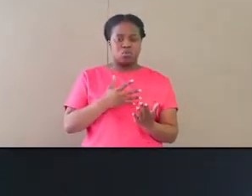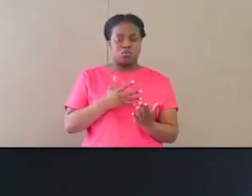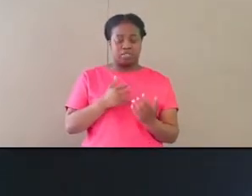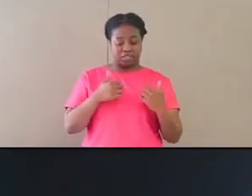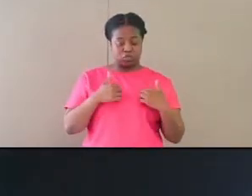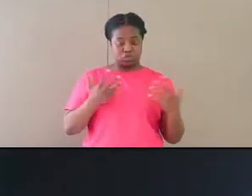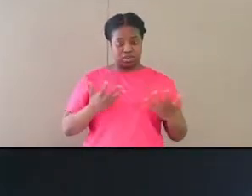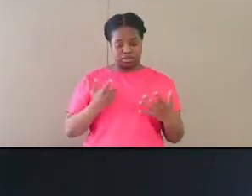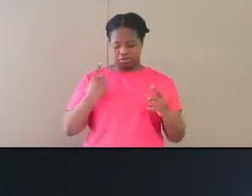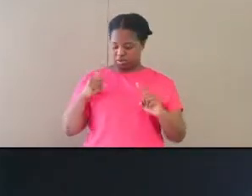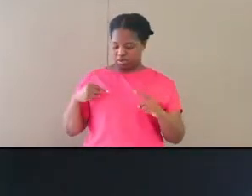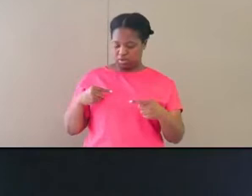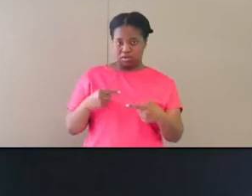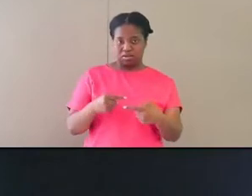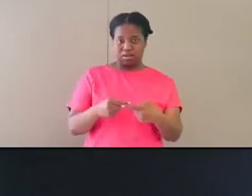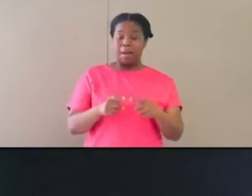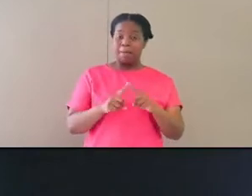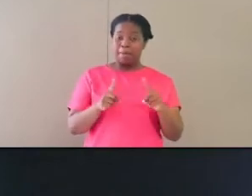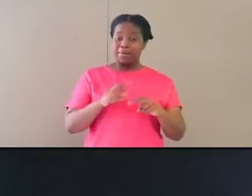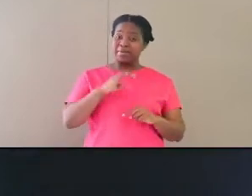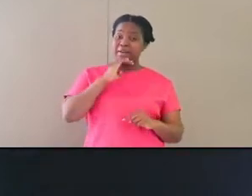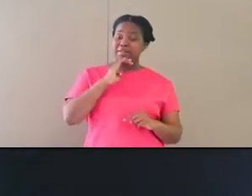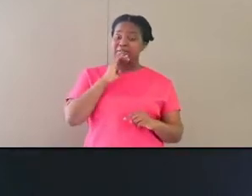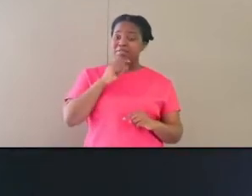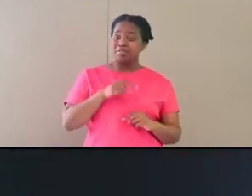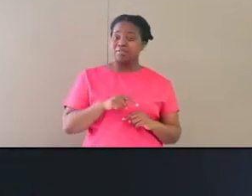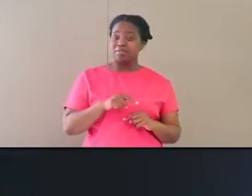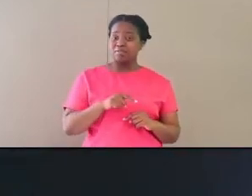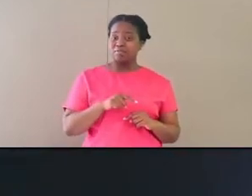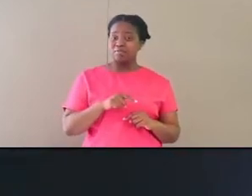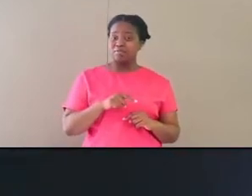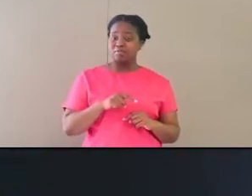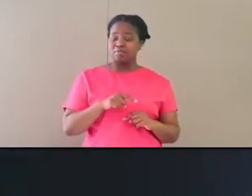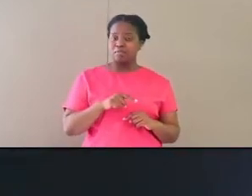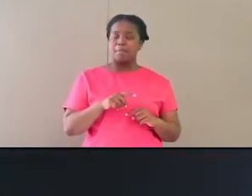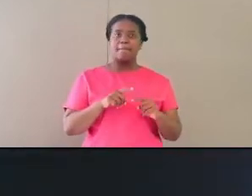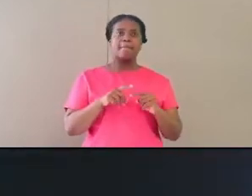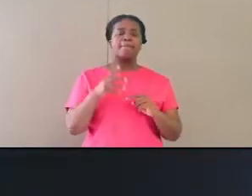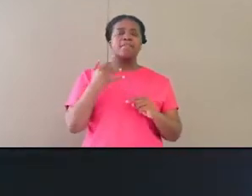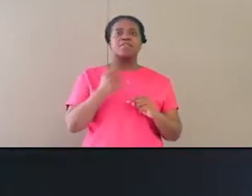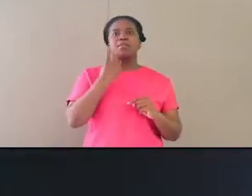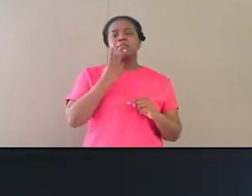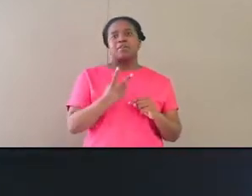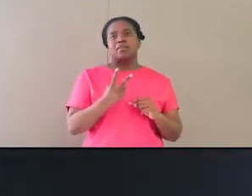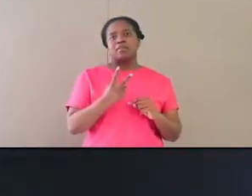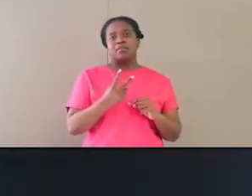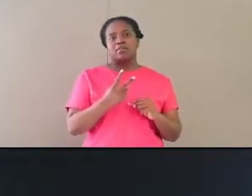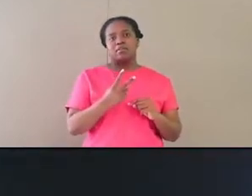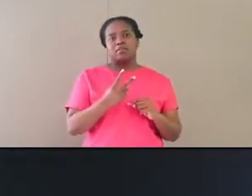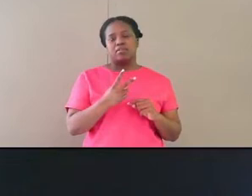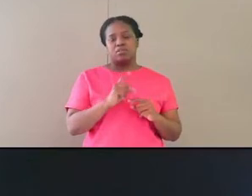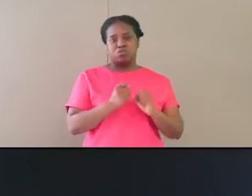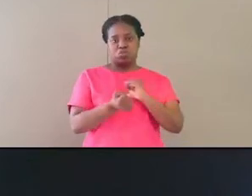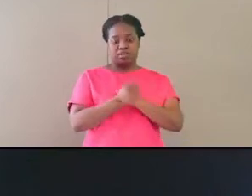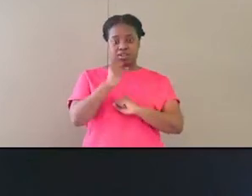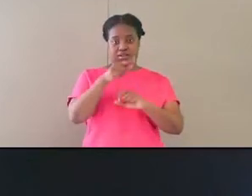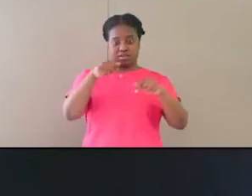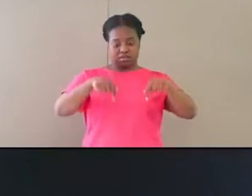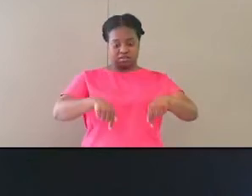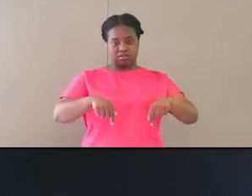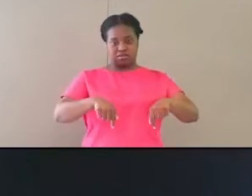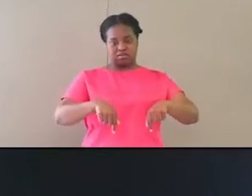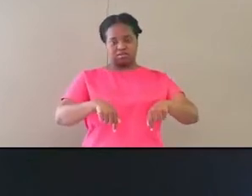going is it enough and actually if we look at what is happening here today